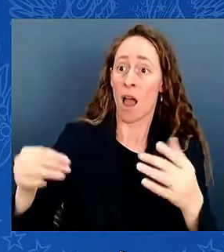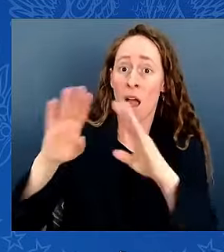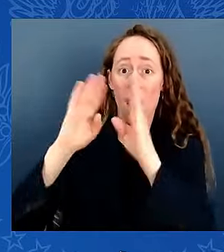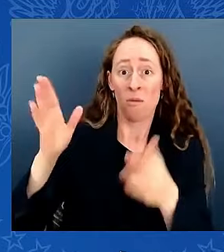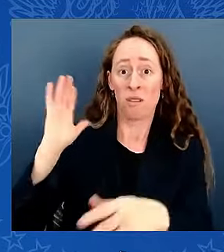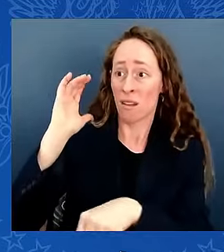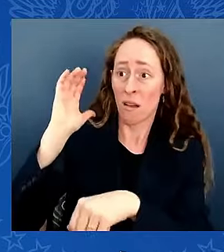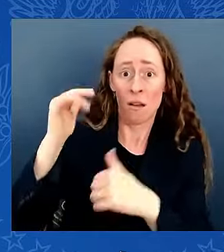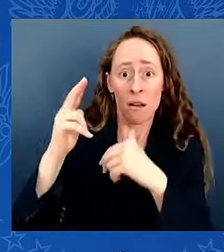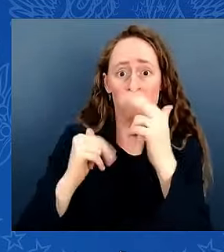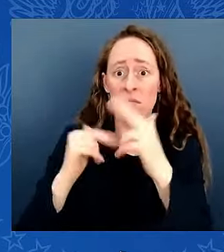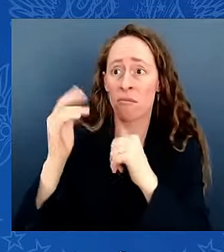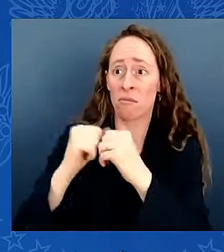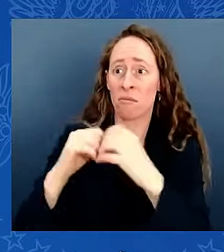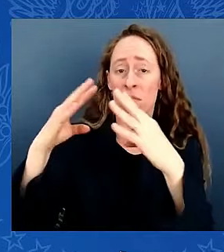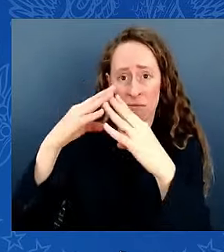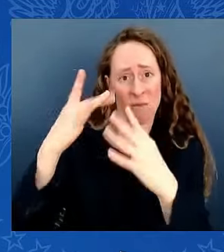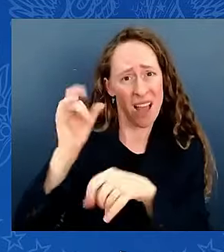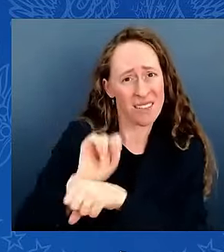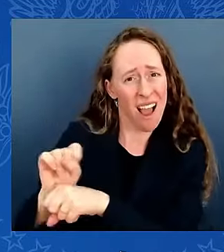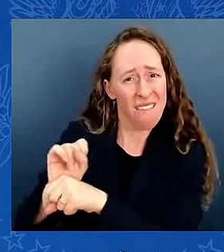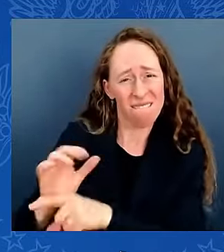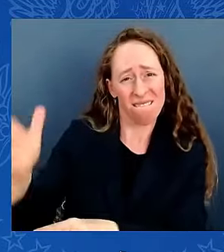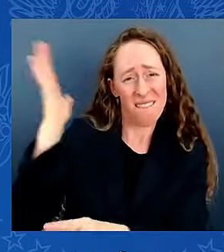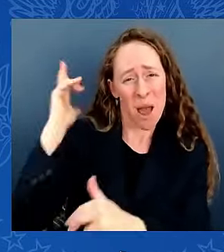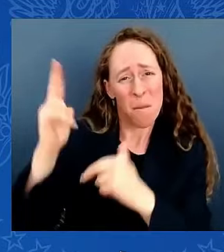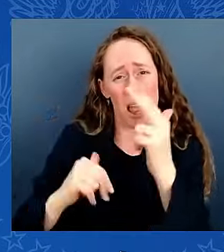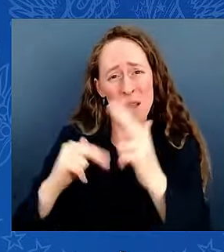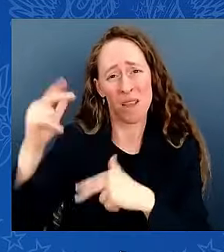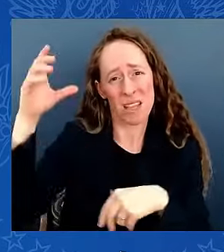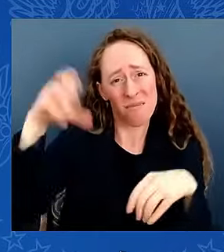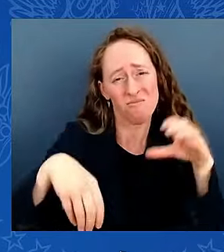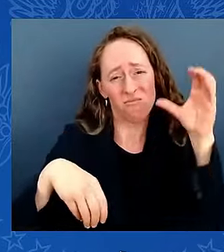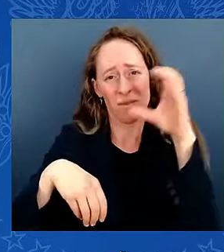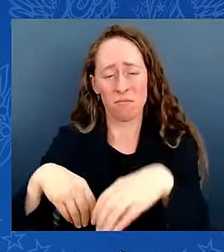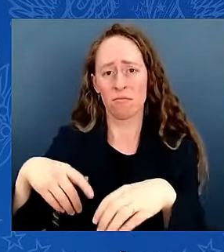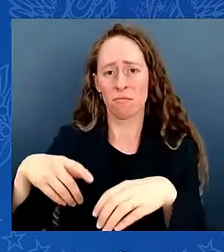Americans. That's a fact. This place wouldn't exist.